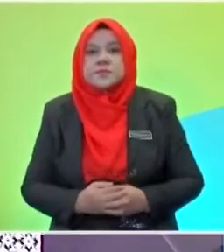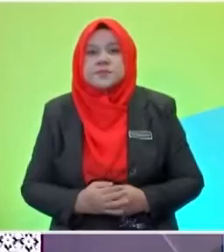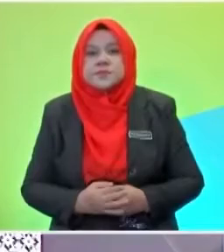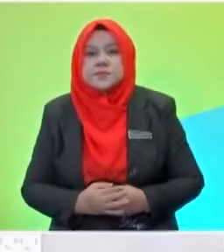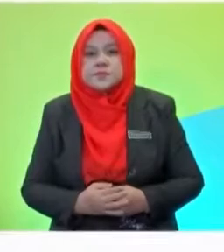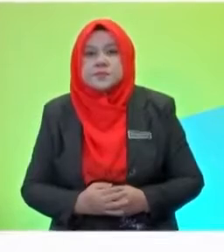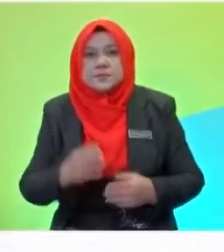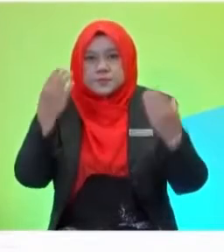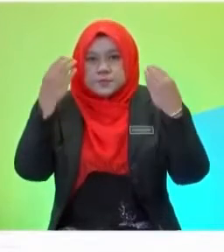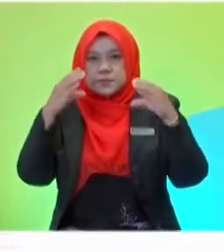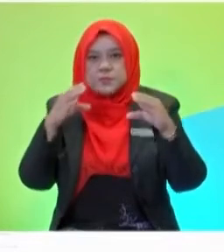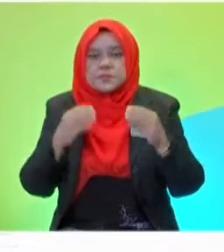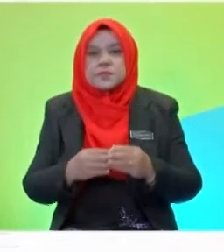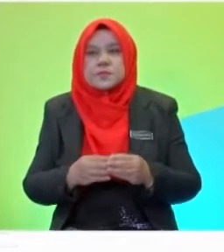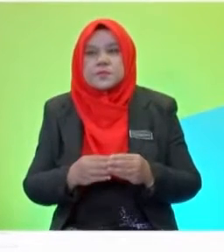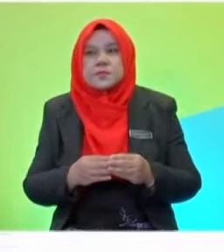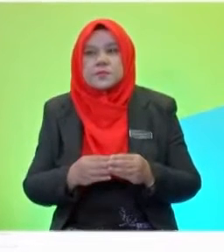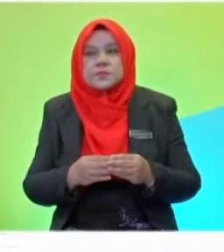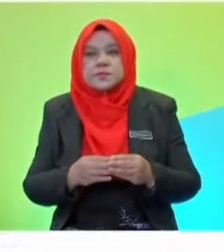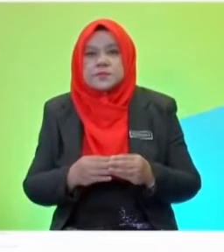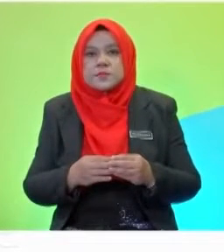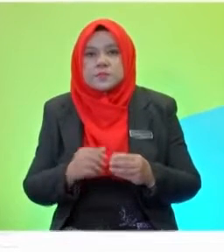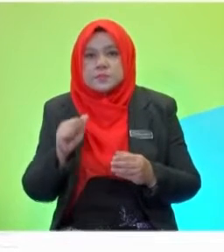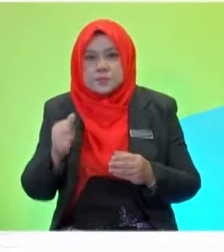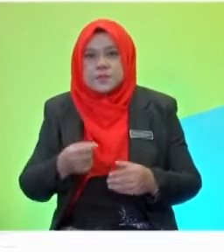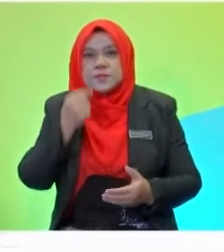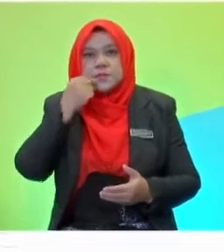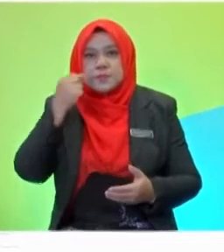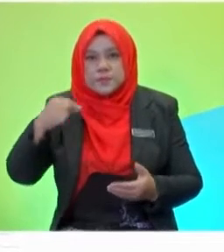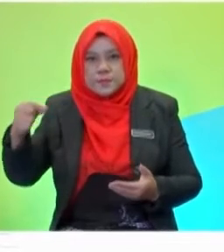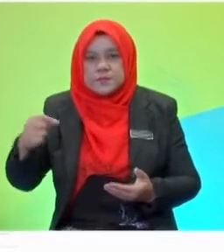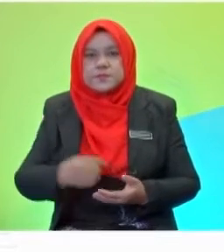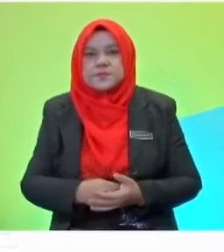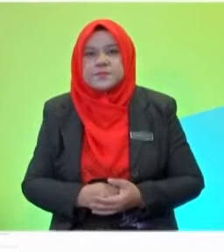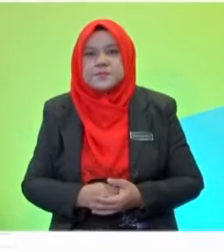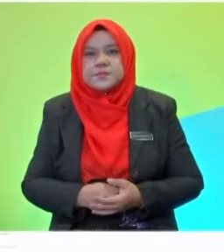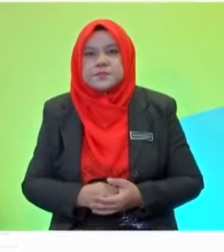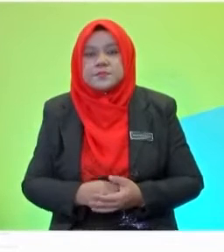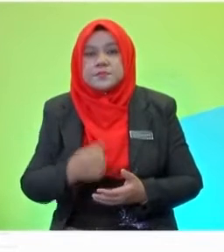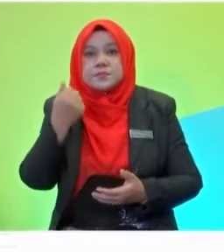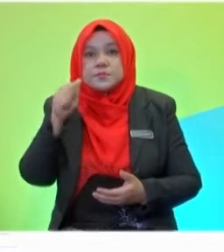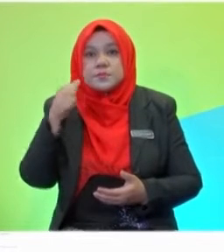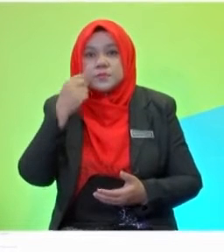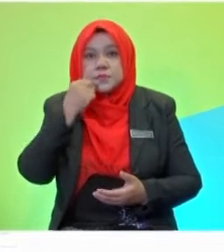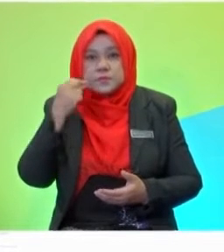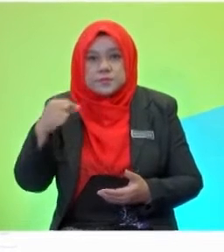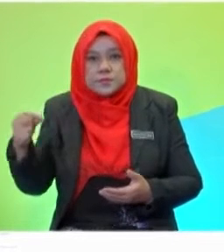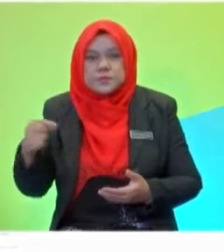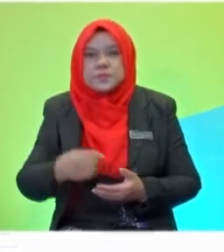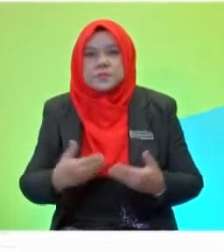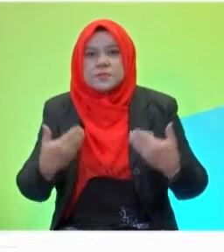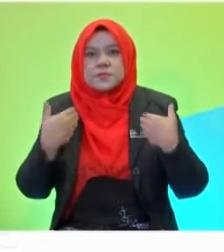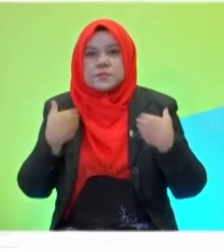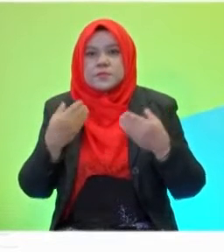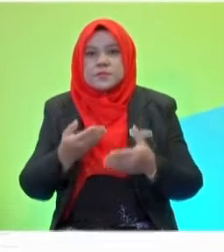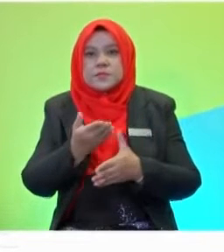Okay, a teacher has 10 pencils. Okay, we have pencils here. Alright, I have 10 pencils here. Alright. Okay, he has to